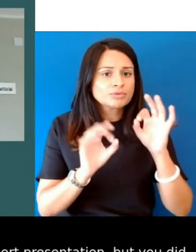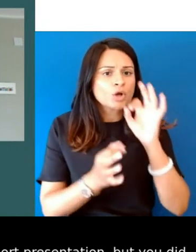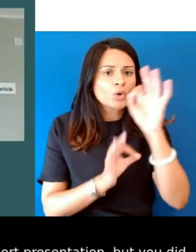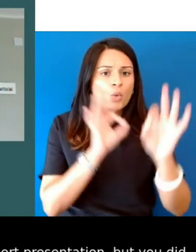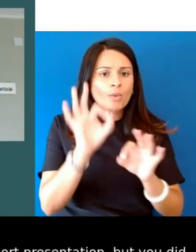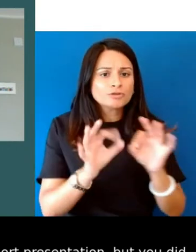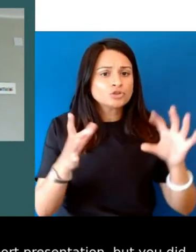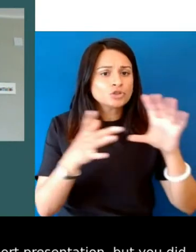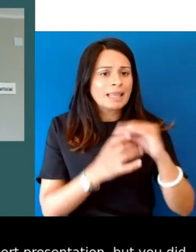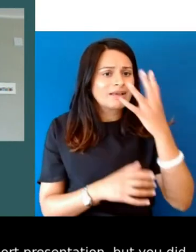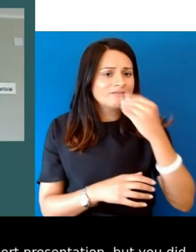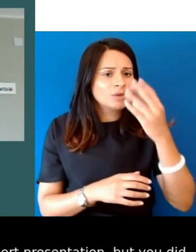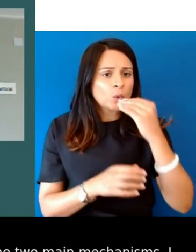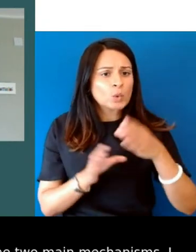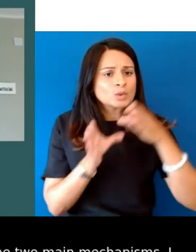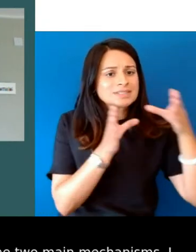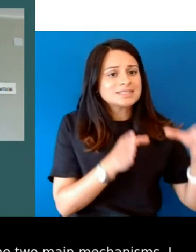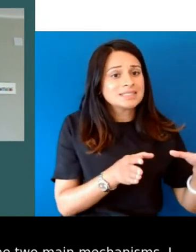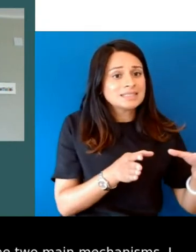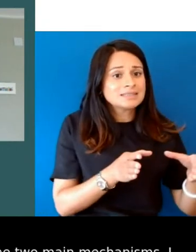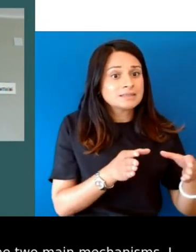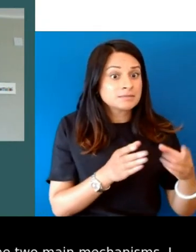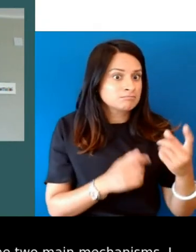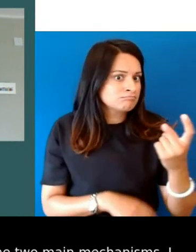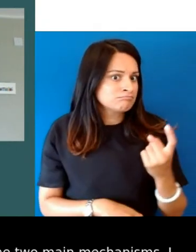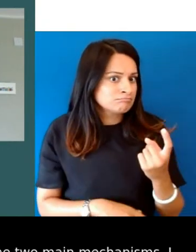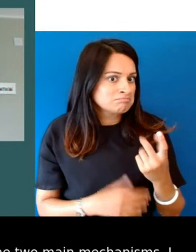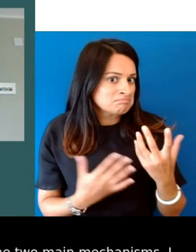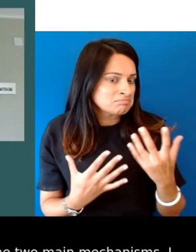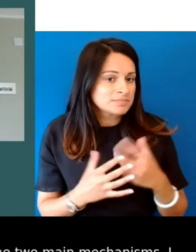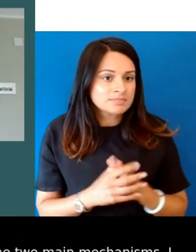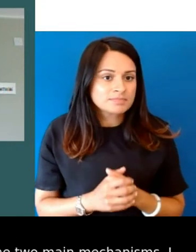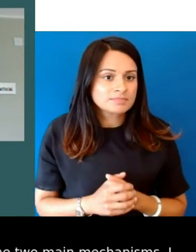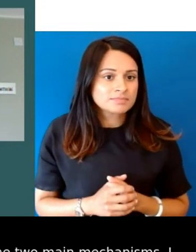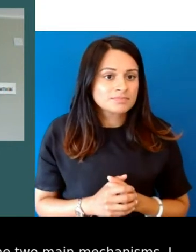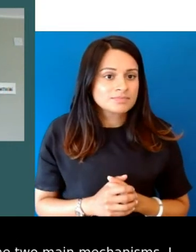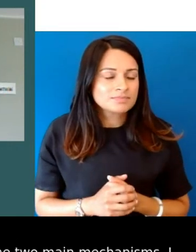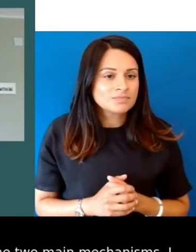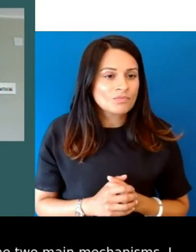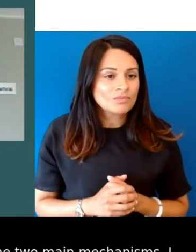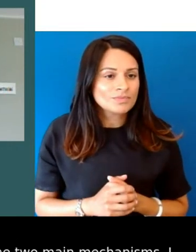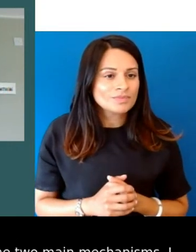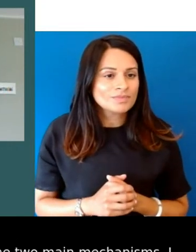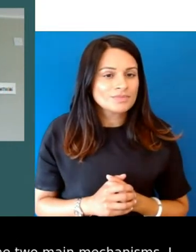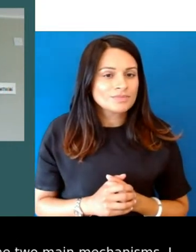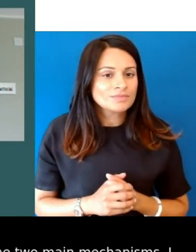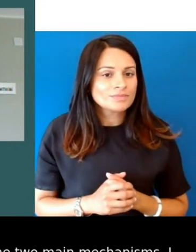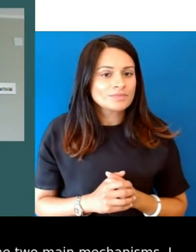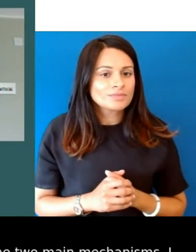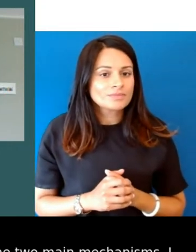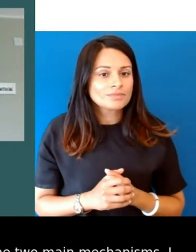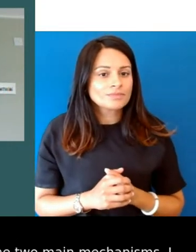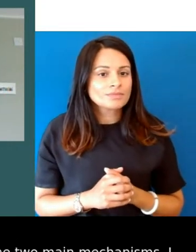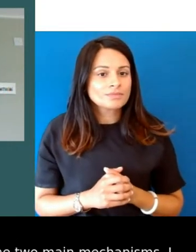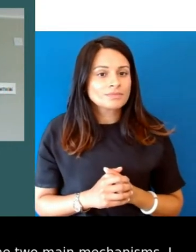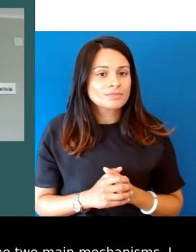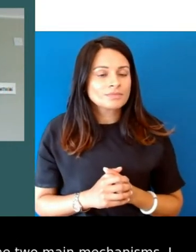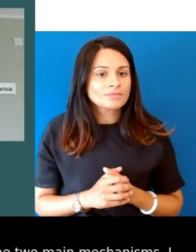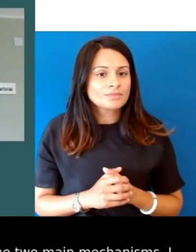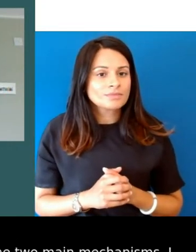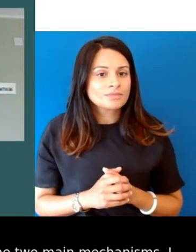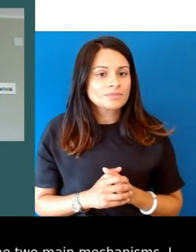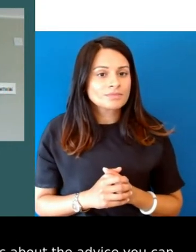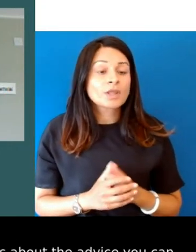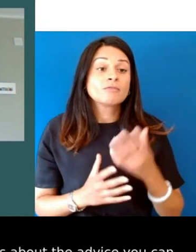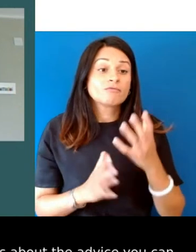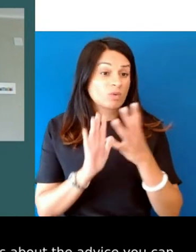um imminent and it's um about the advice you can advise on a child